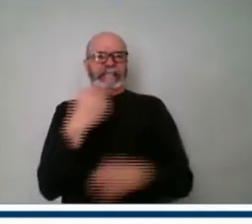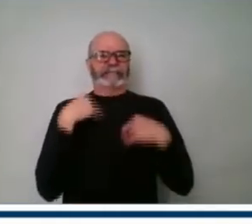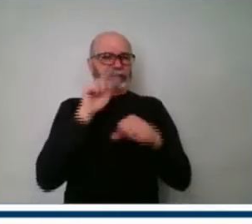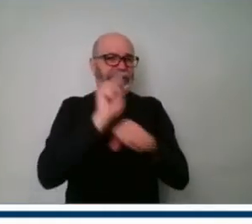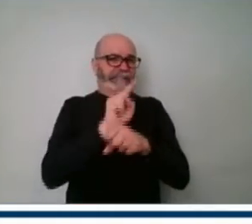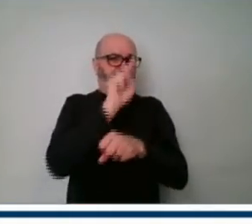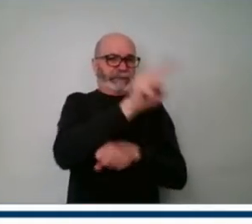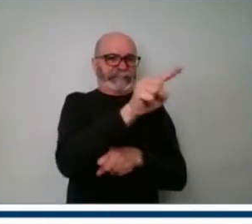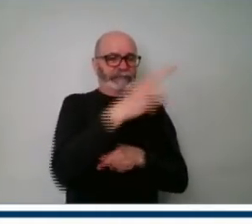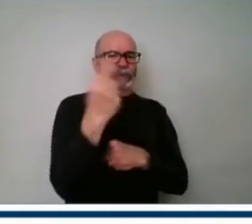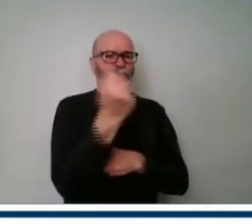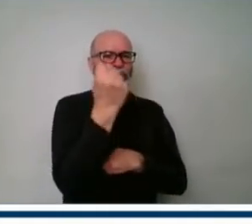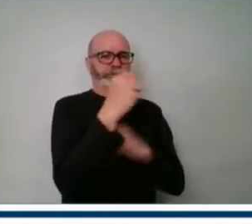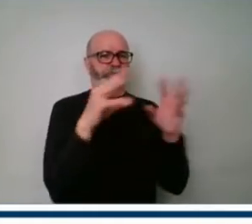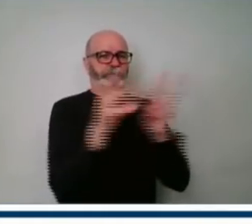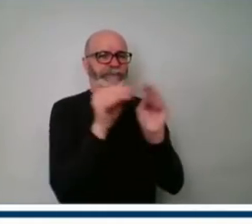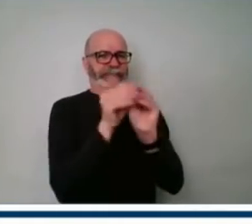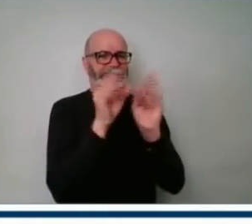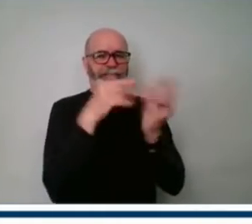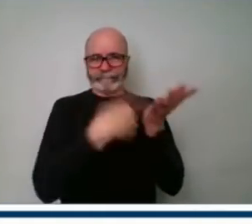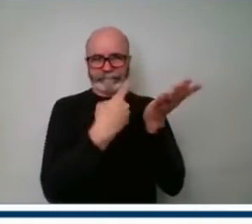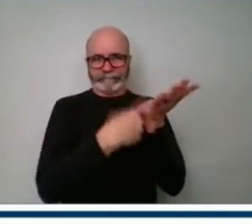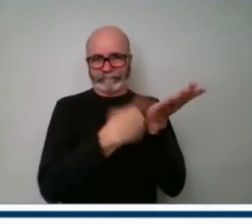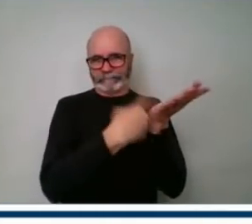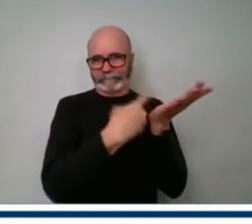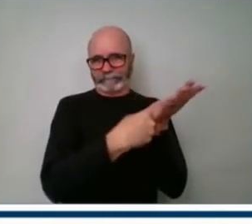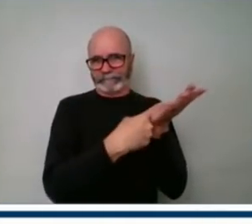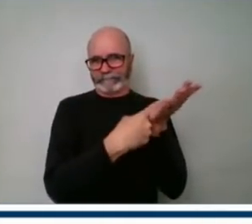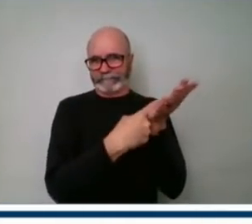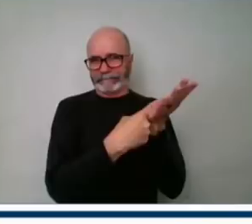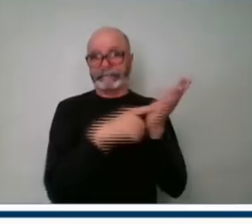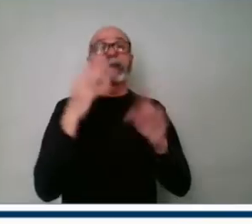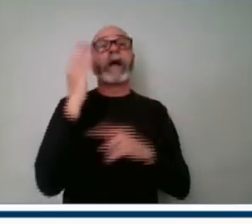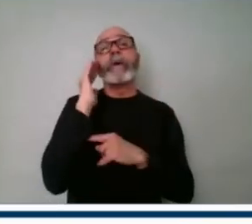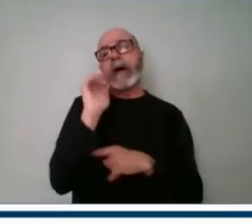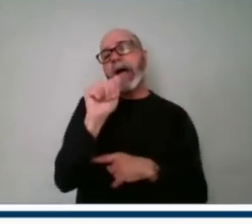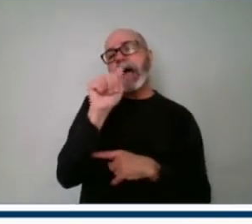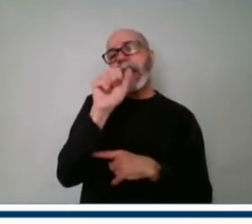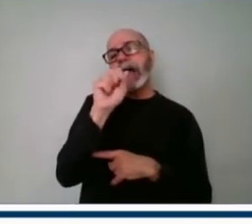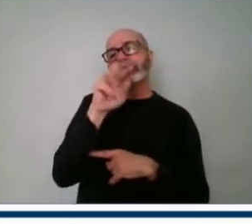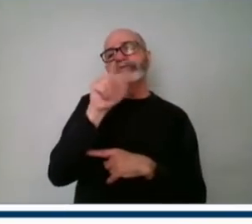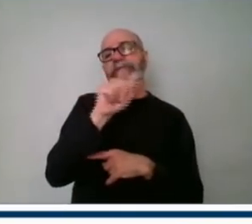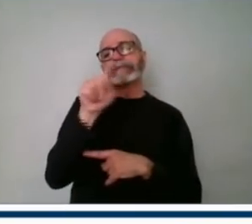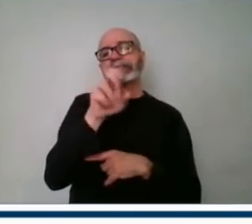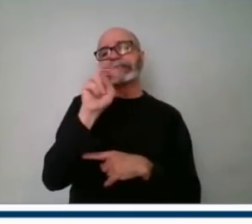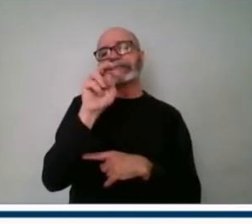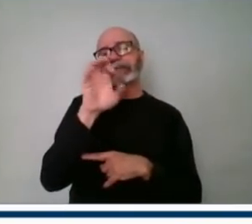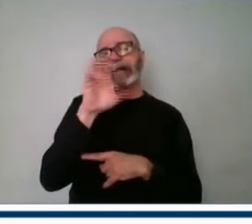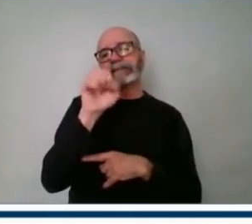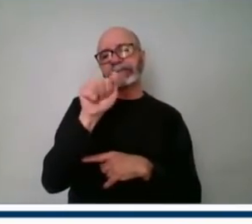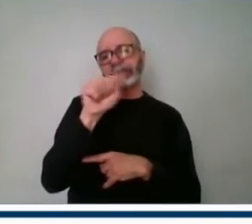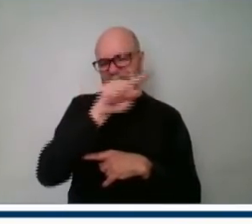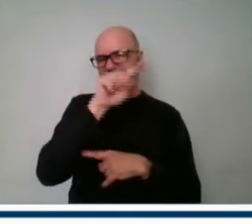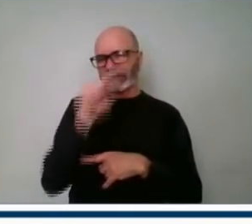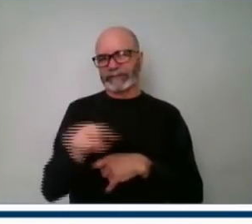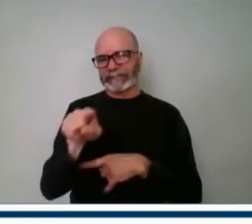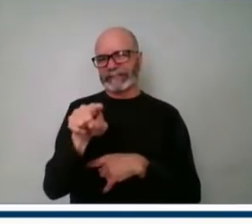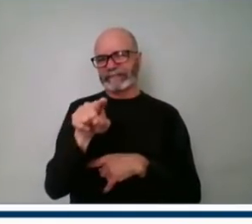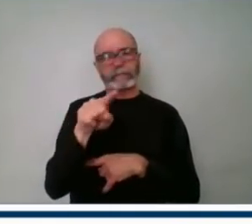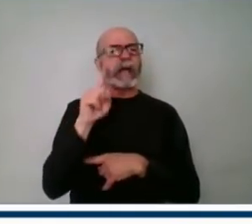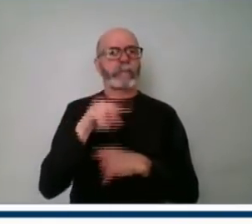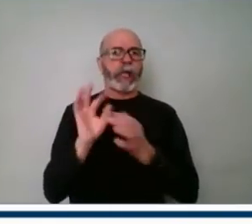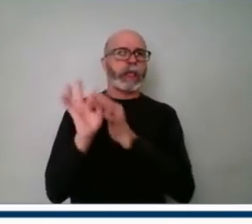want to talk for a moment about AstraZeneca. There continues to be media coverage about the adverse events associated with